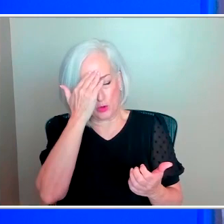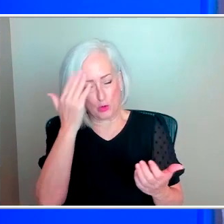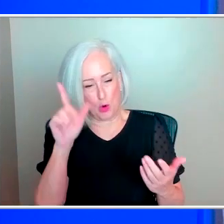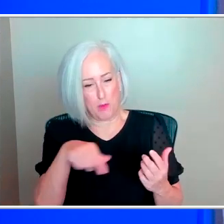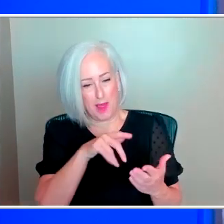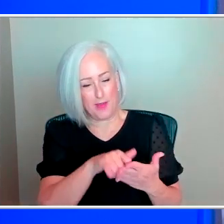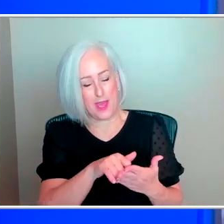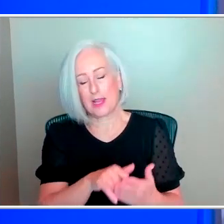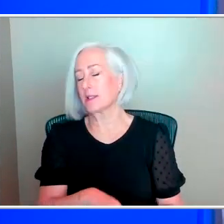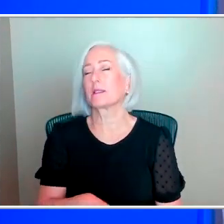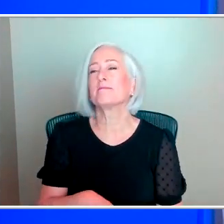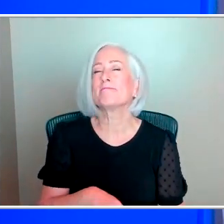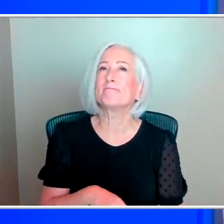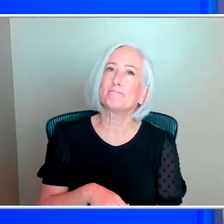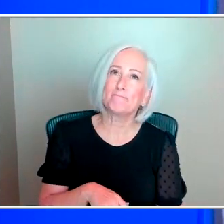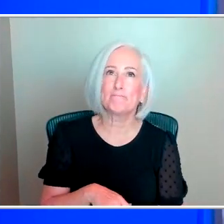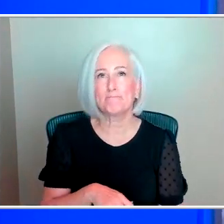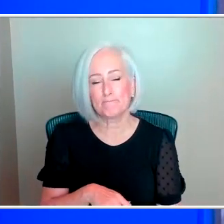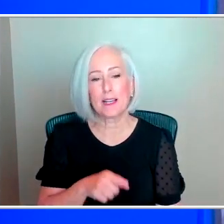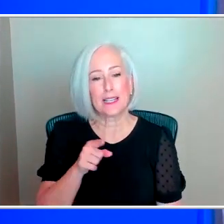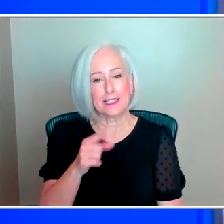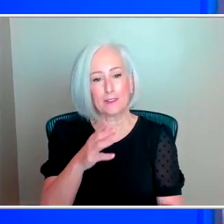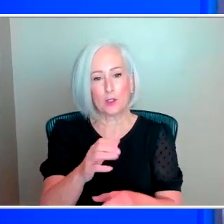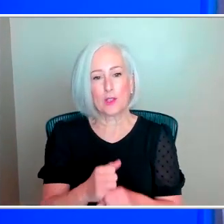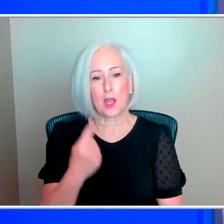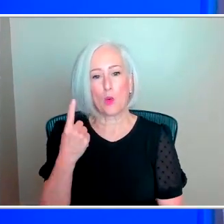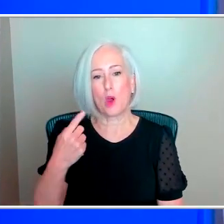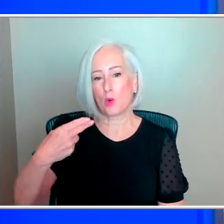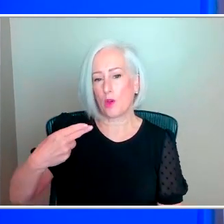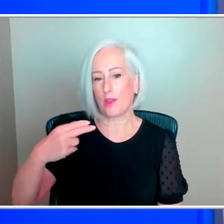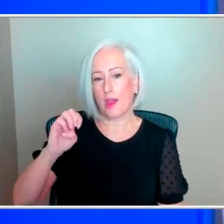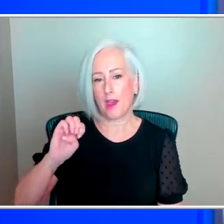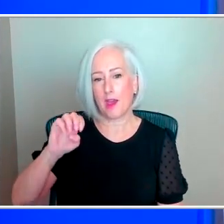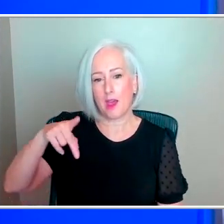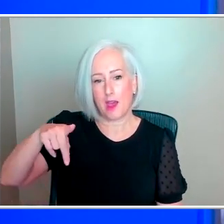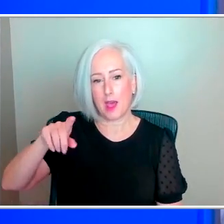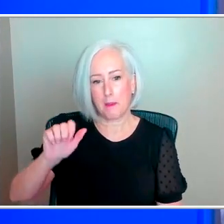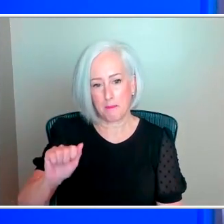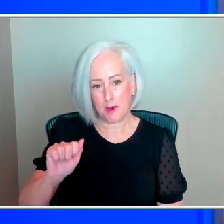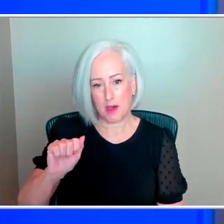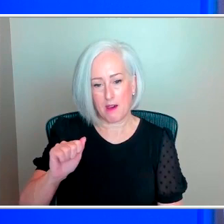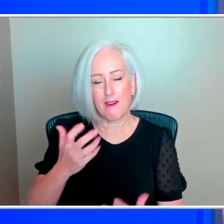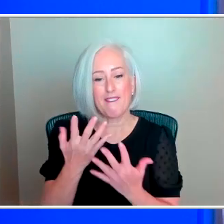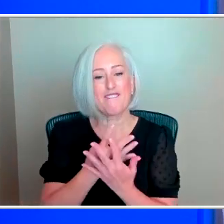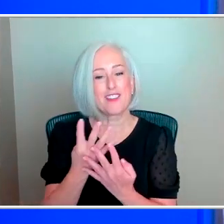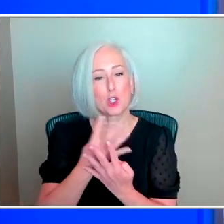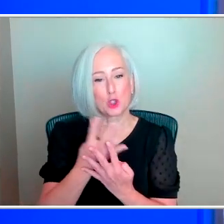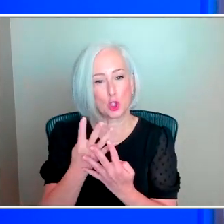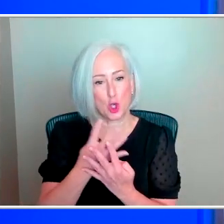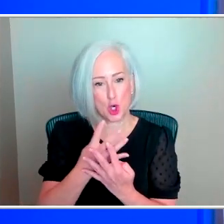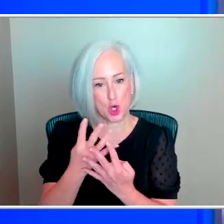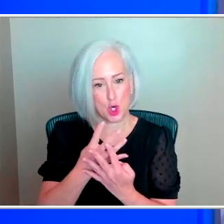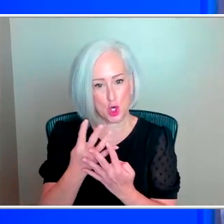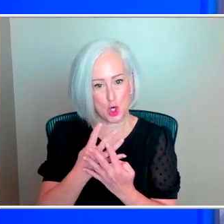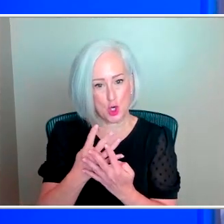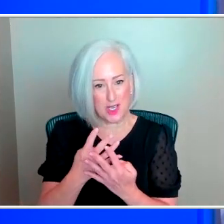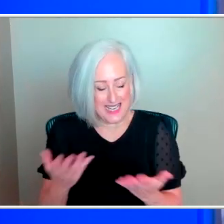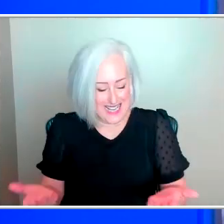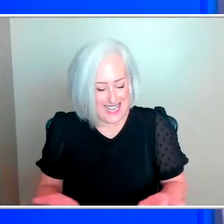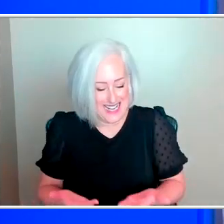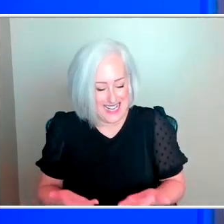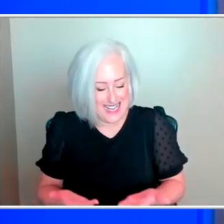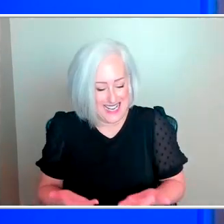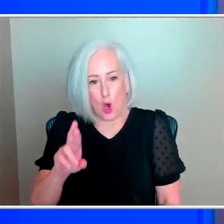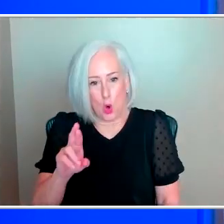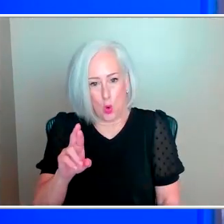of particulates, if you get one that's HEPA filtered, it's very small, kind of like what we use here in the OR, they're going to cut